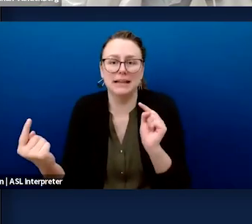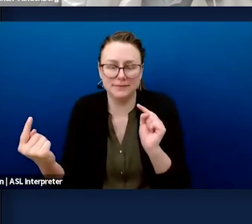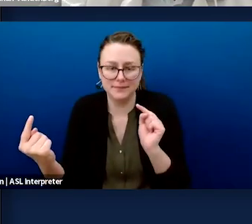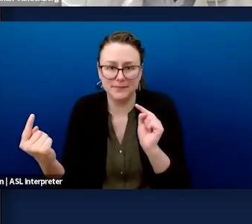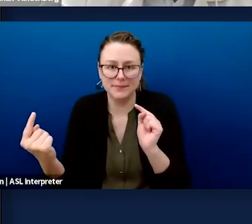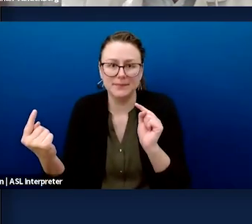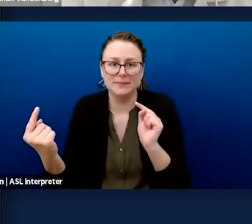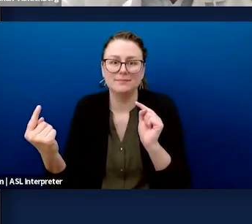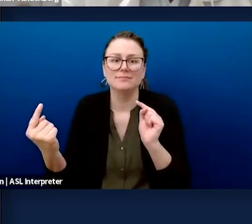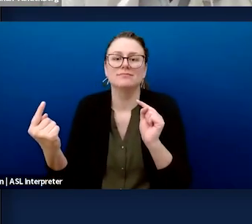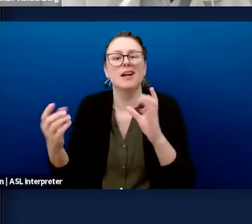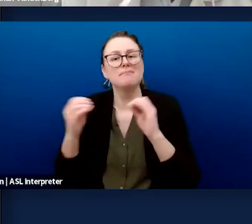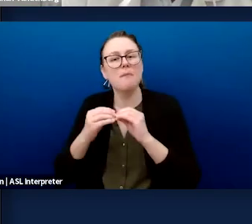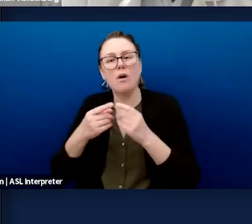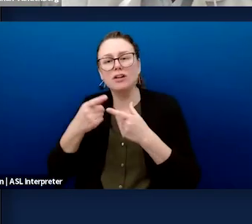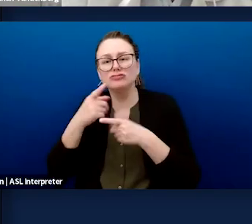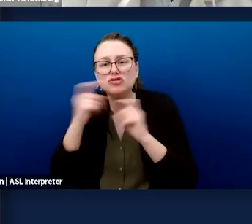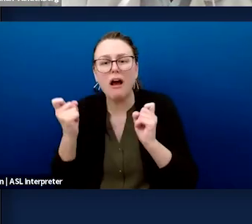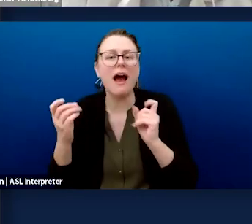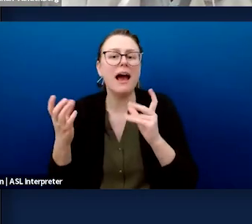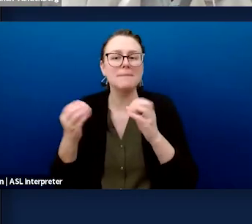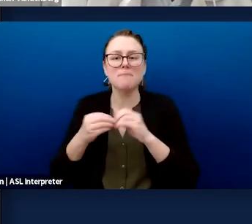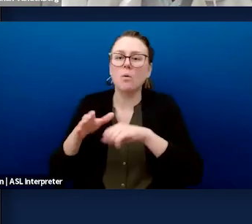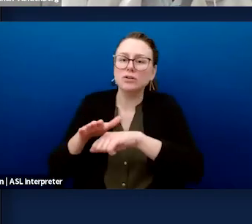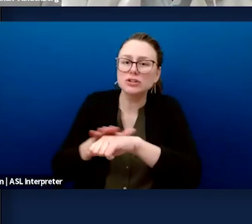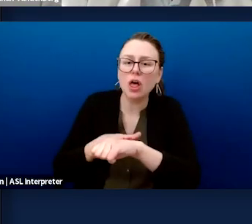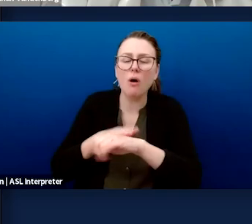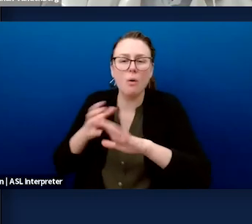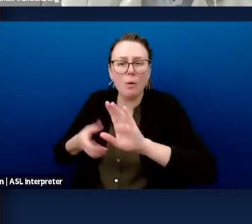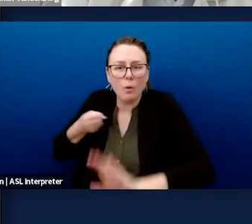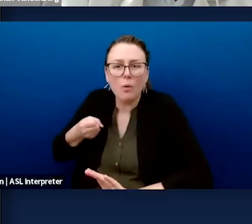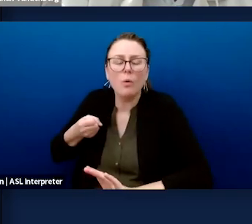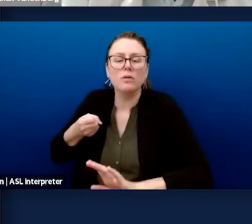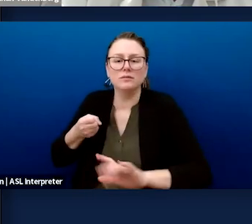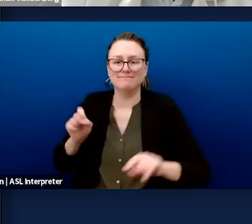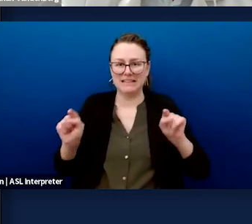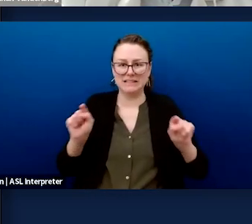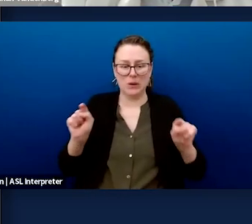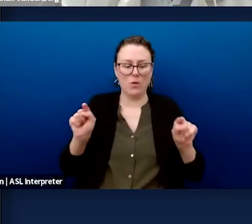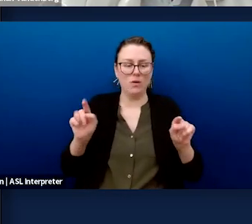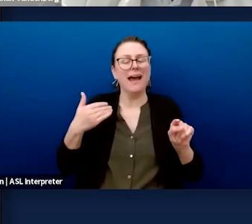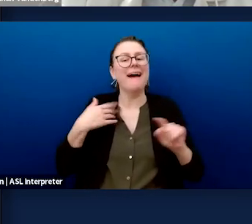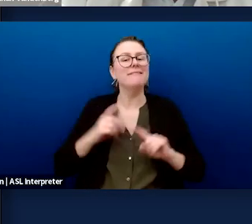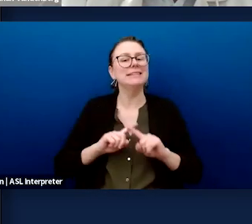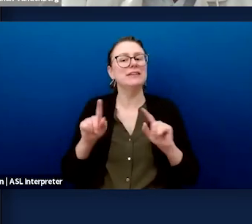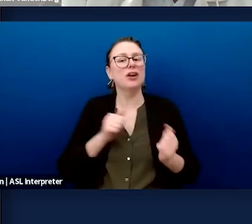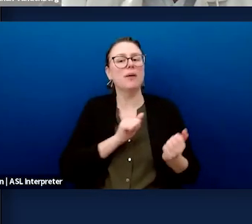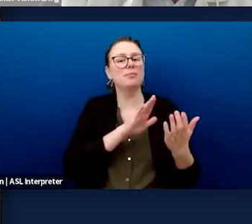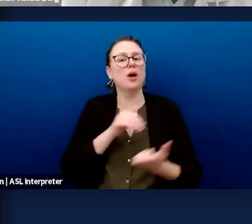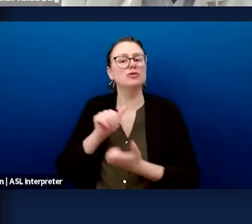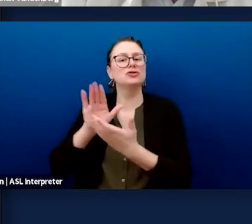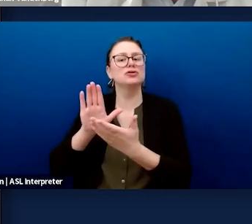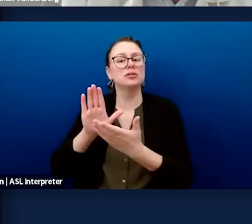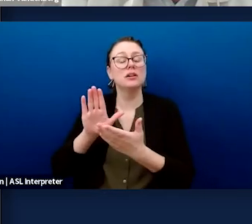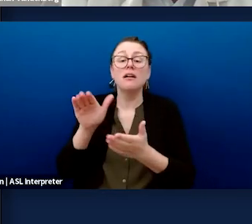And so we have different ways of trying to affect these two systems. But a common reason why people